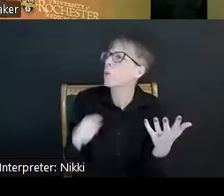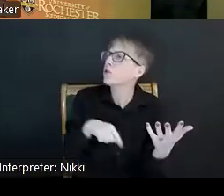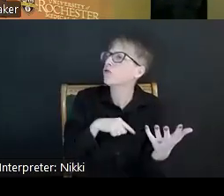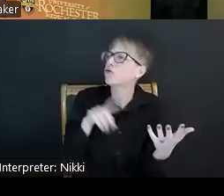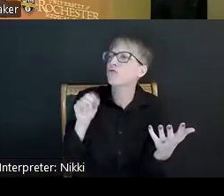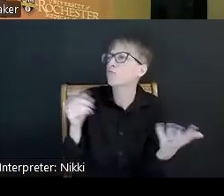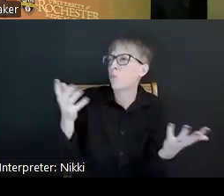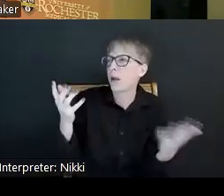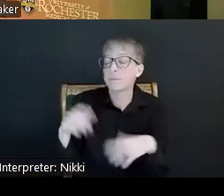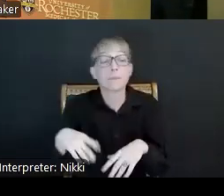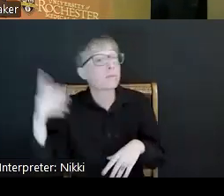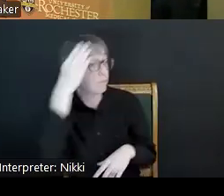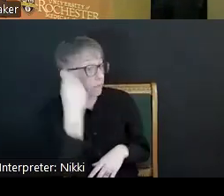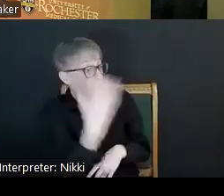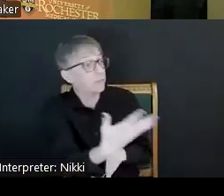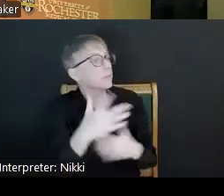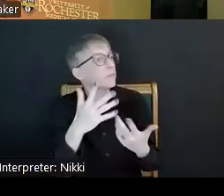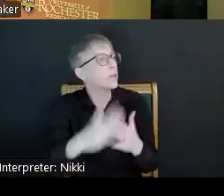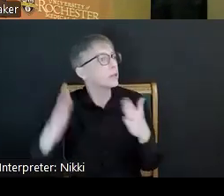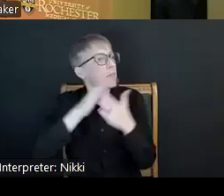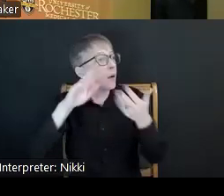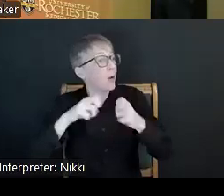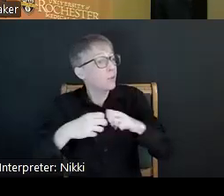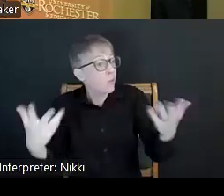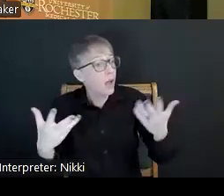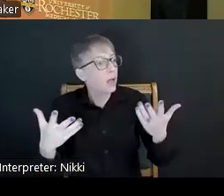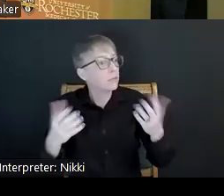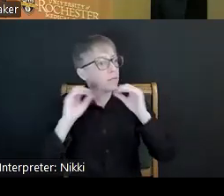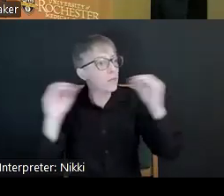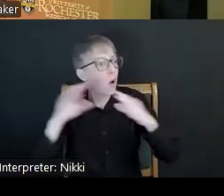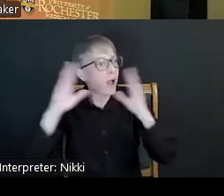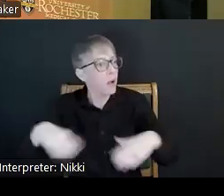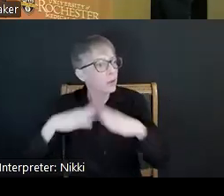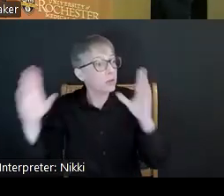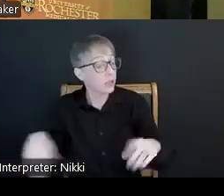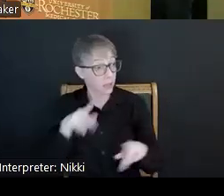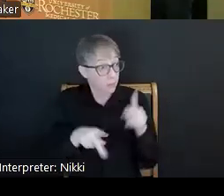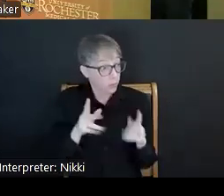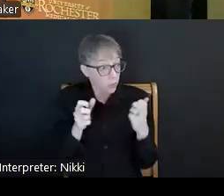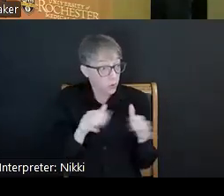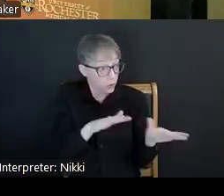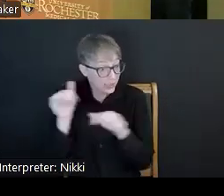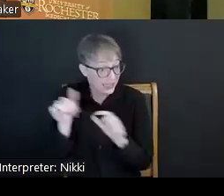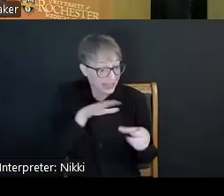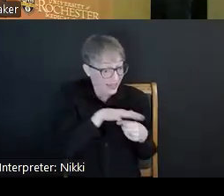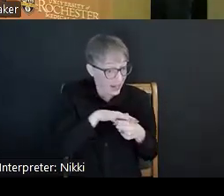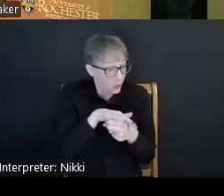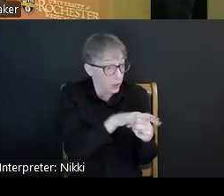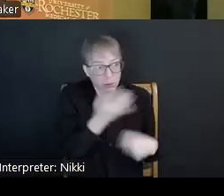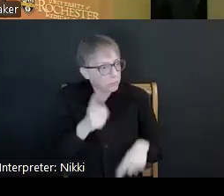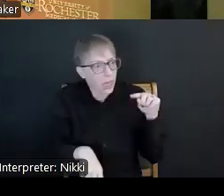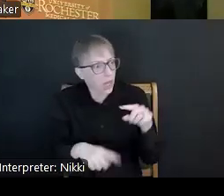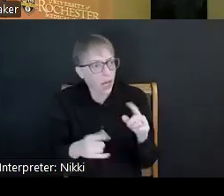right now in your community is there's no housing. If you folks wanted to leave those neighborhoods, they couldn't, because we've made it